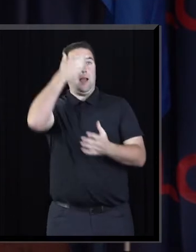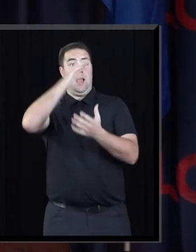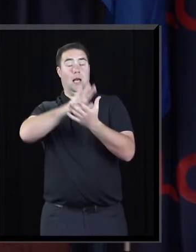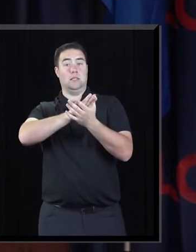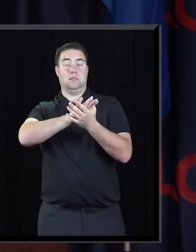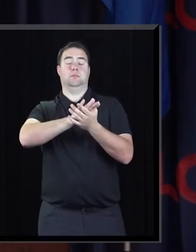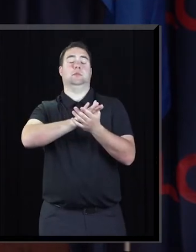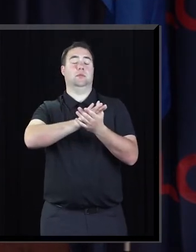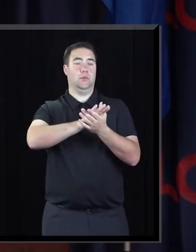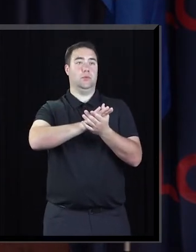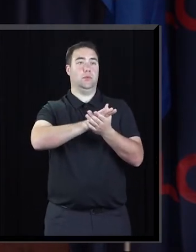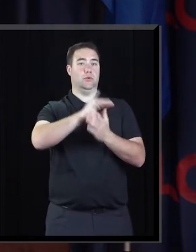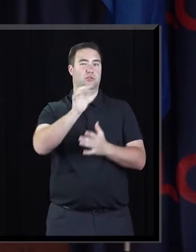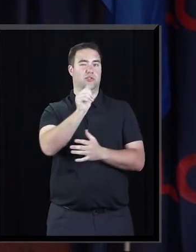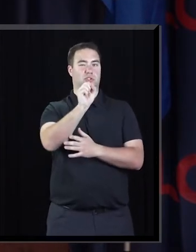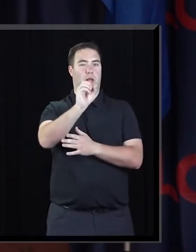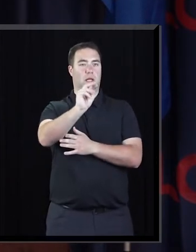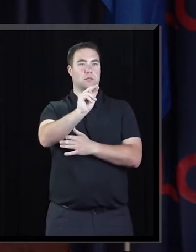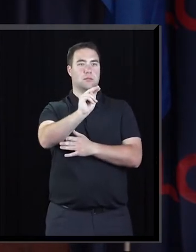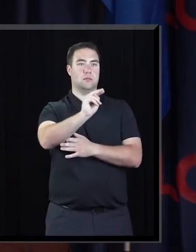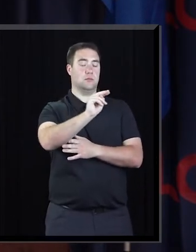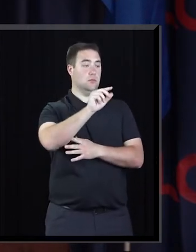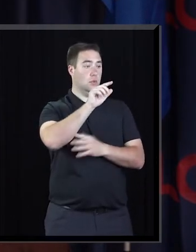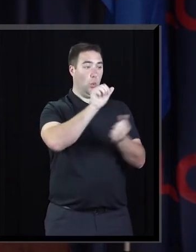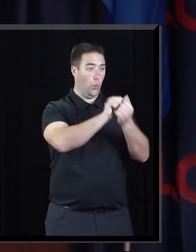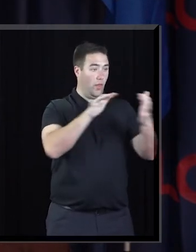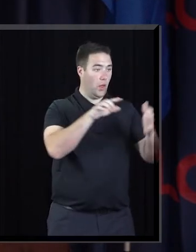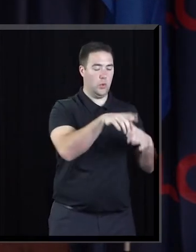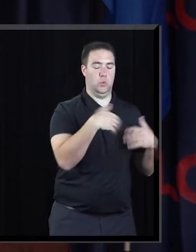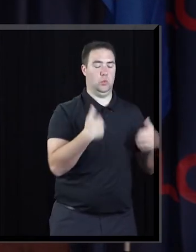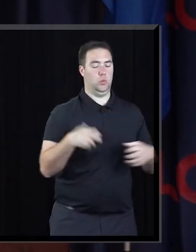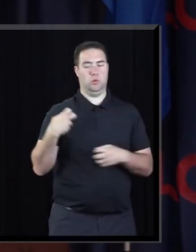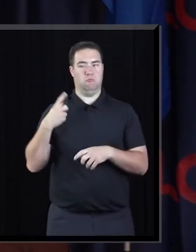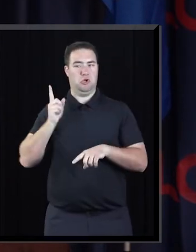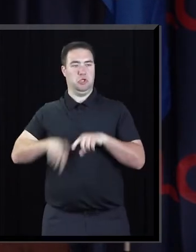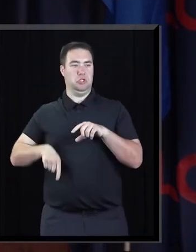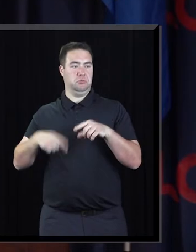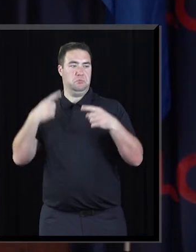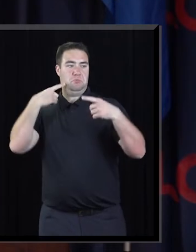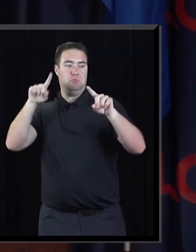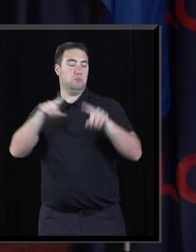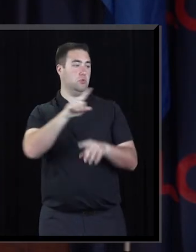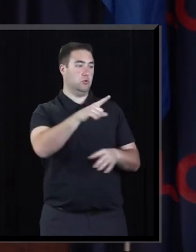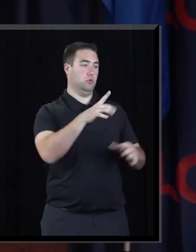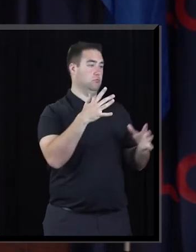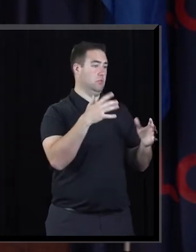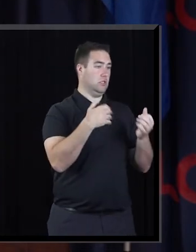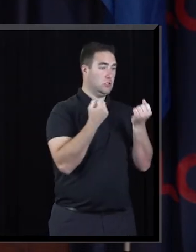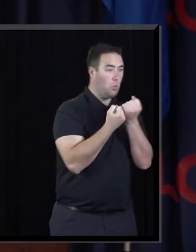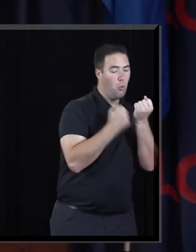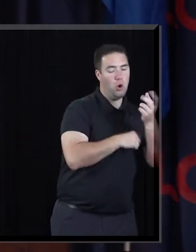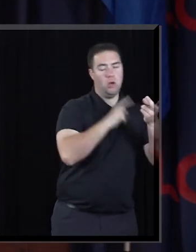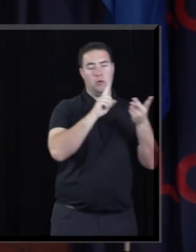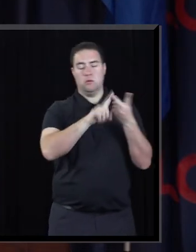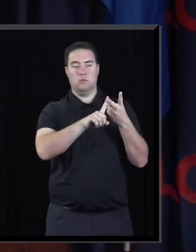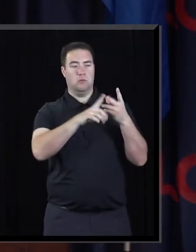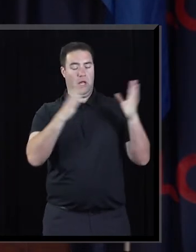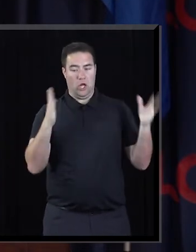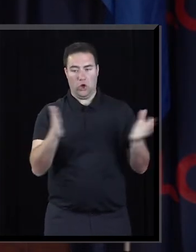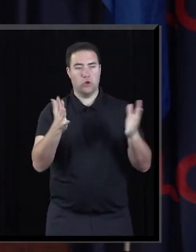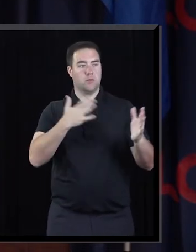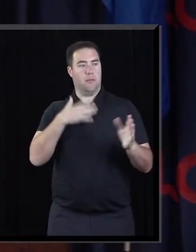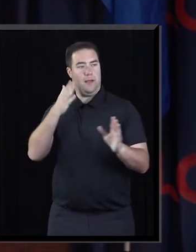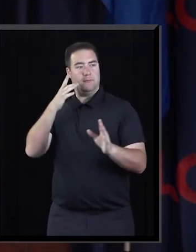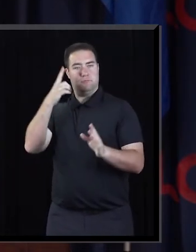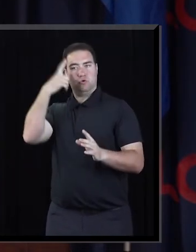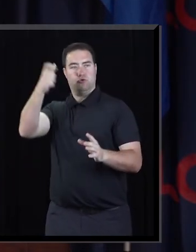Jason. There's no way I could have done this without you. You're the most supportive and loving husband, and thank you for encouraging me to go out pursue my